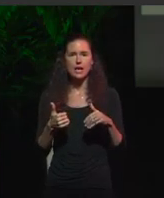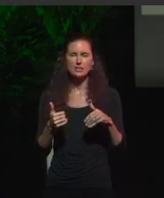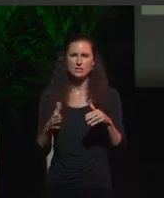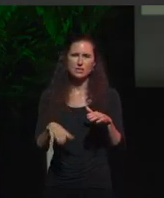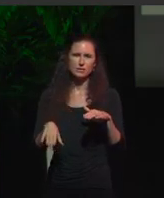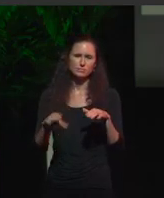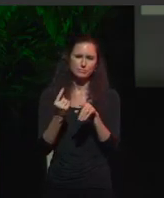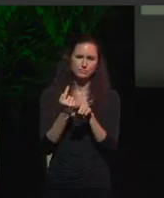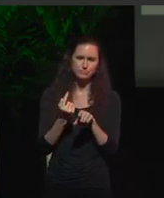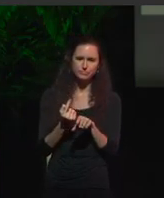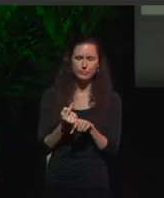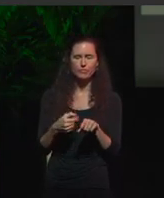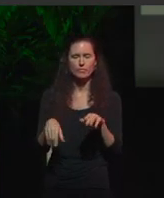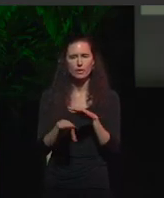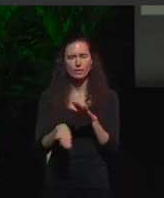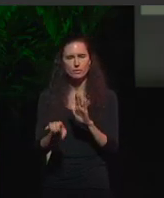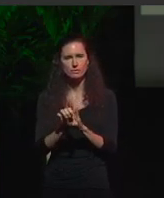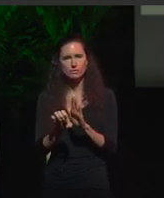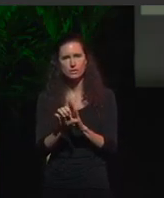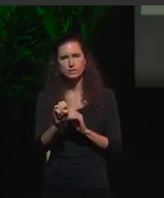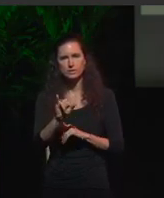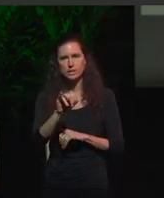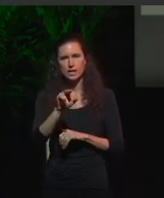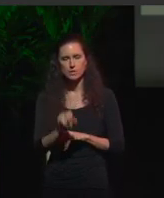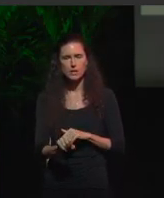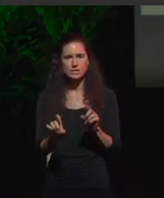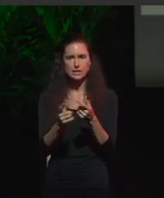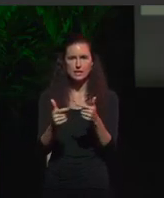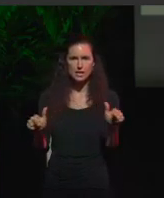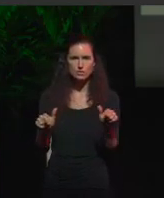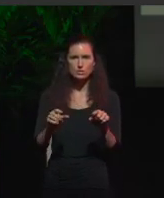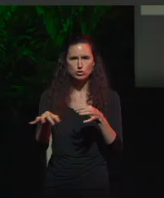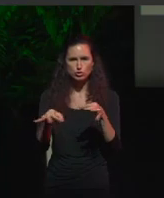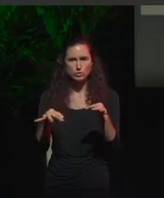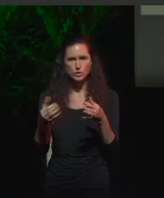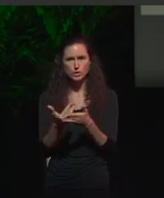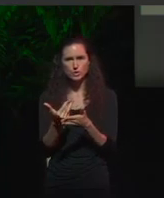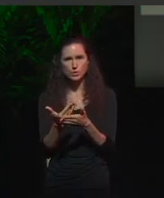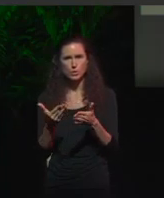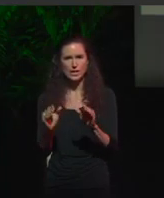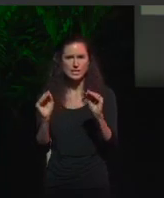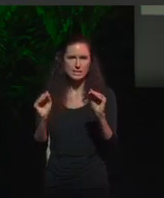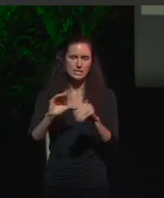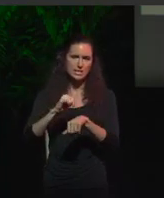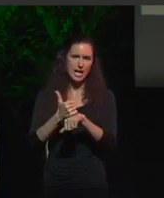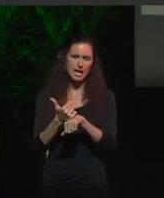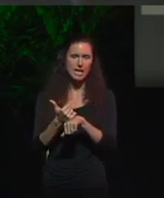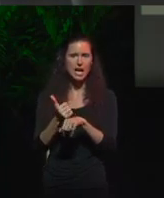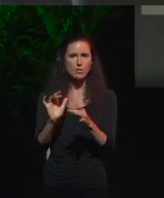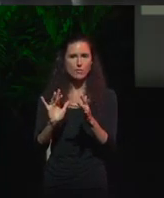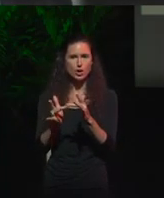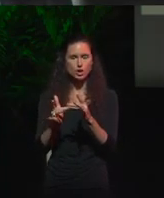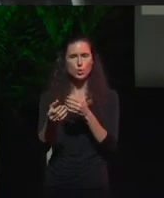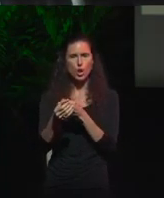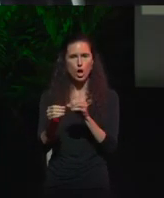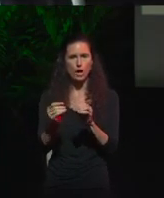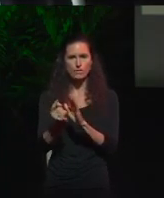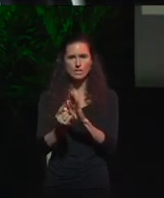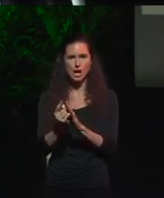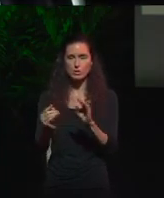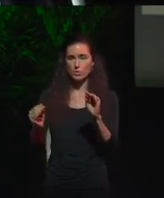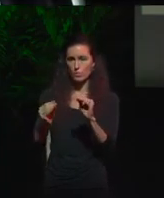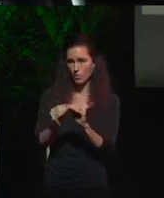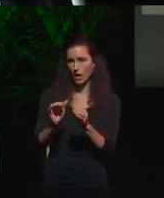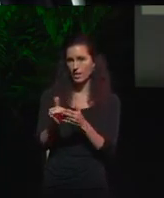language, info on proctoring, description of new modalities, setting up virtual office hours, and more that you may need as